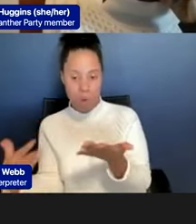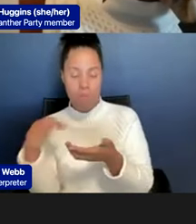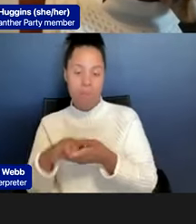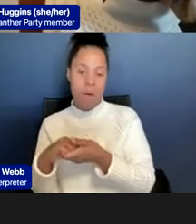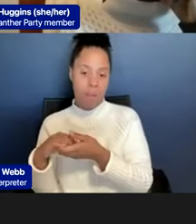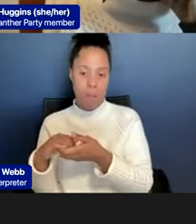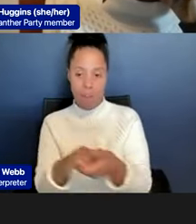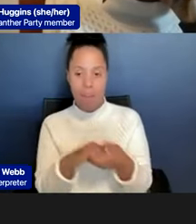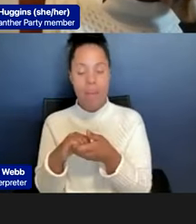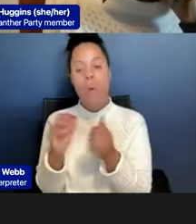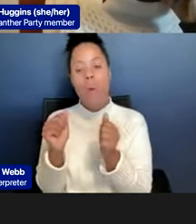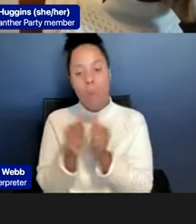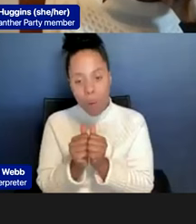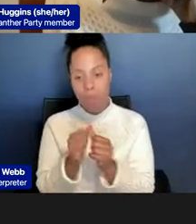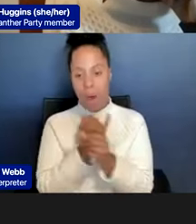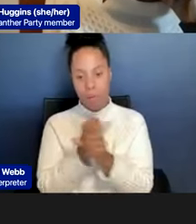with autonomy.